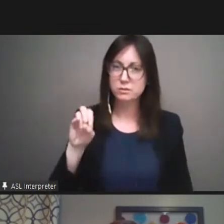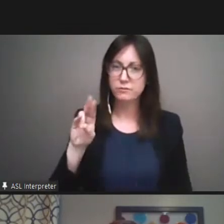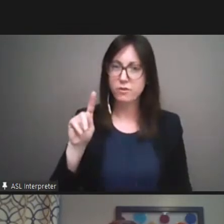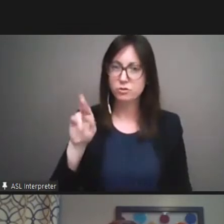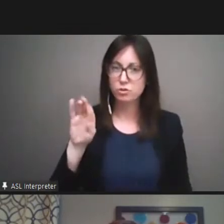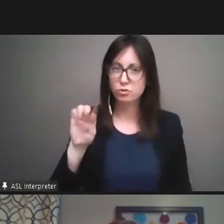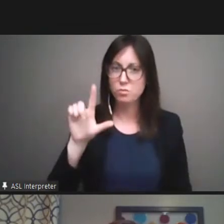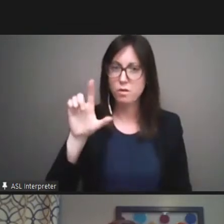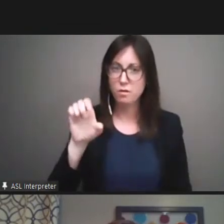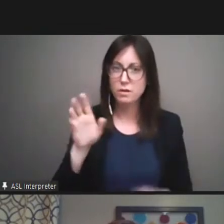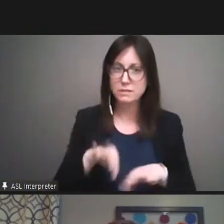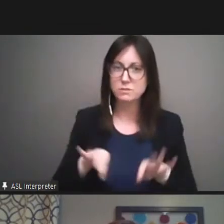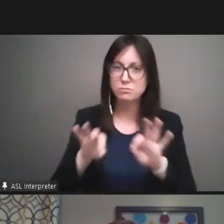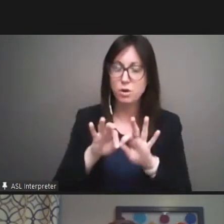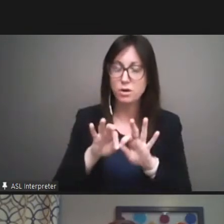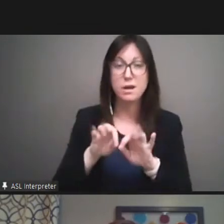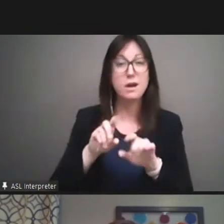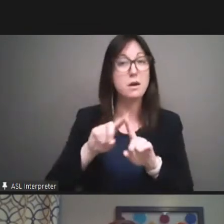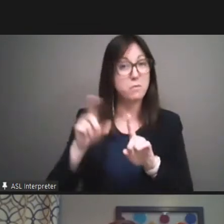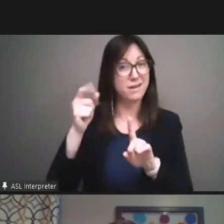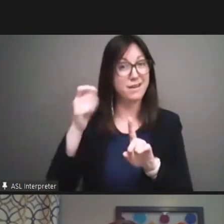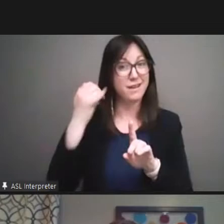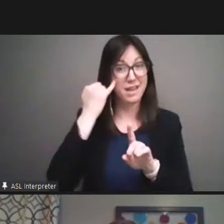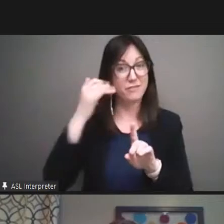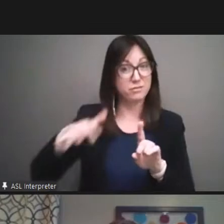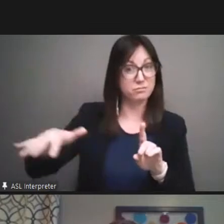there's space that's allowed for that,